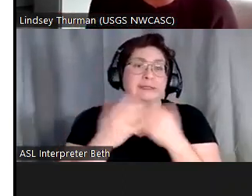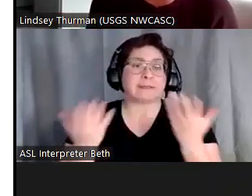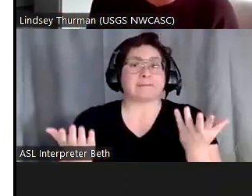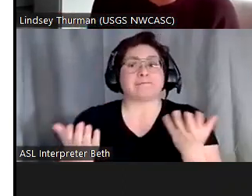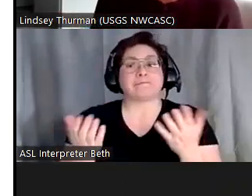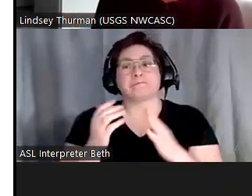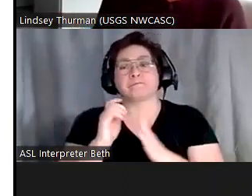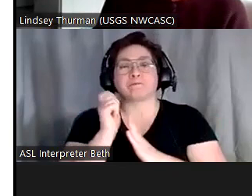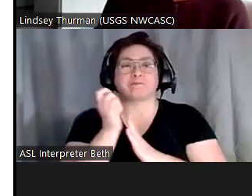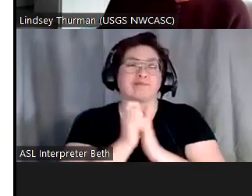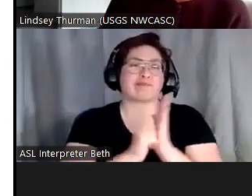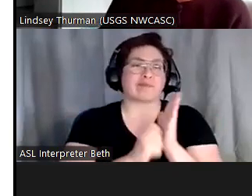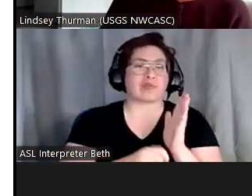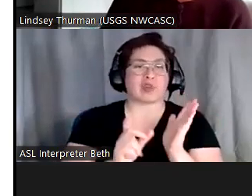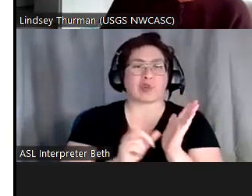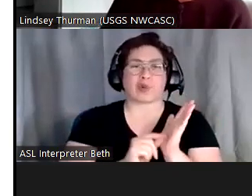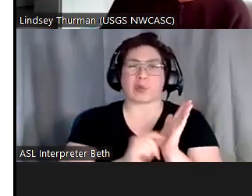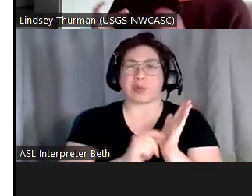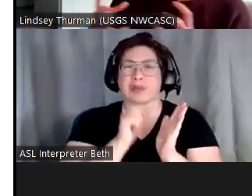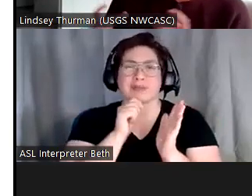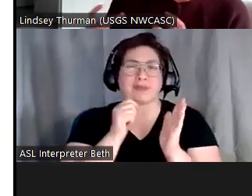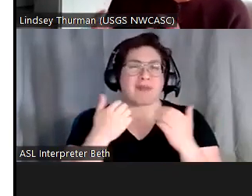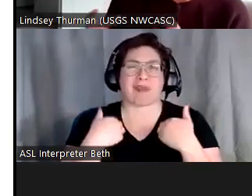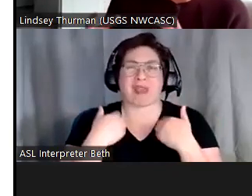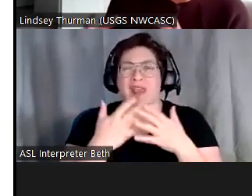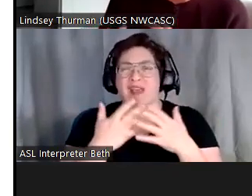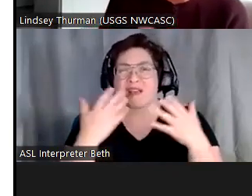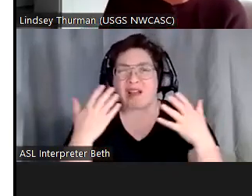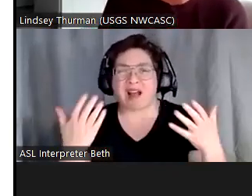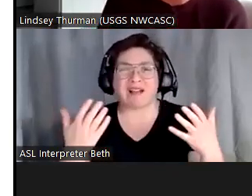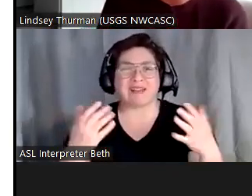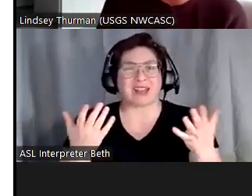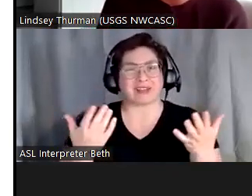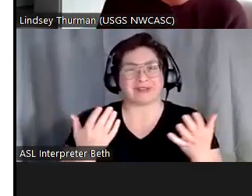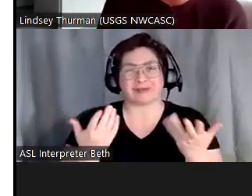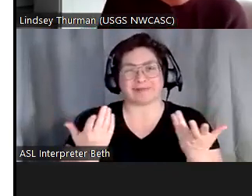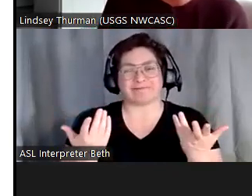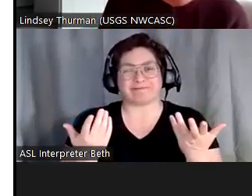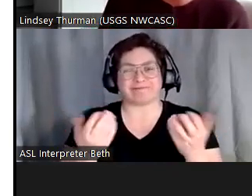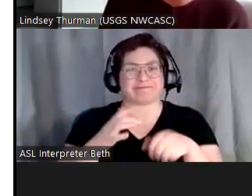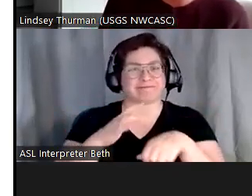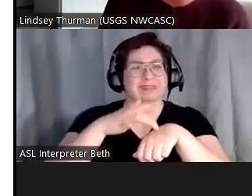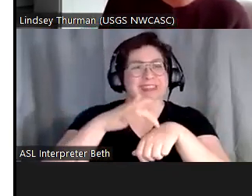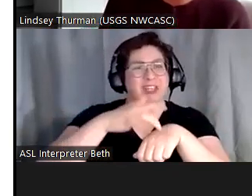journal publications that don't have a lot of real tangible